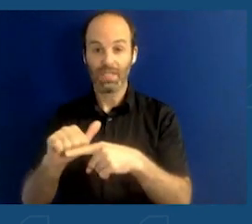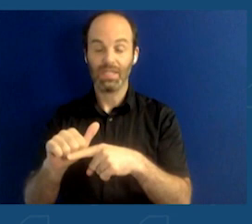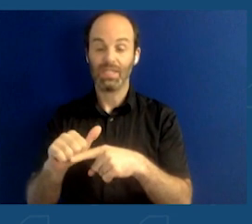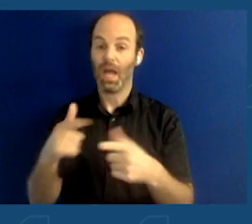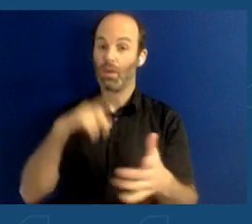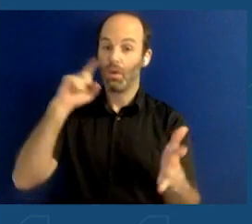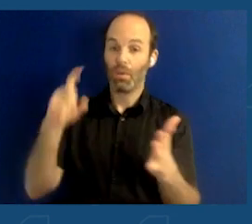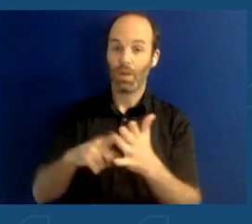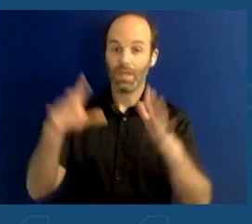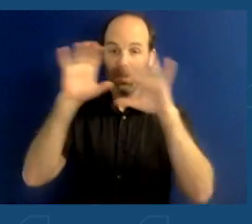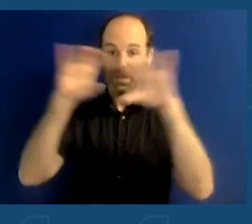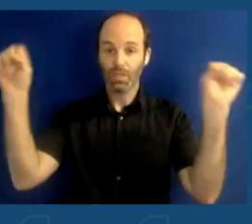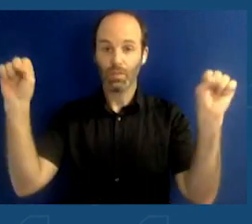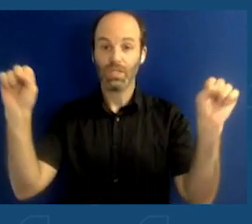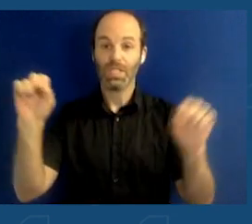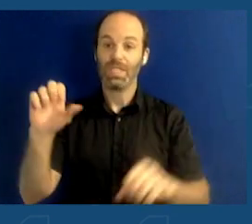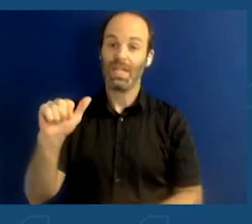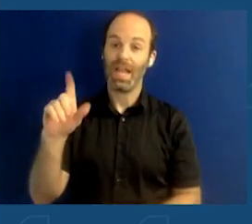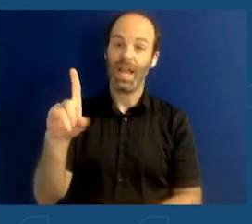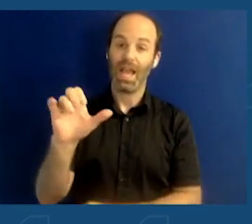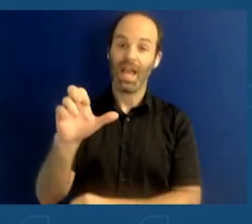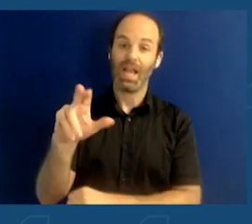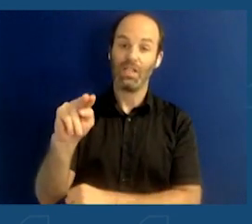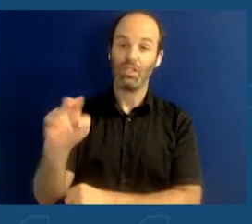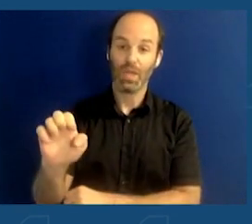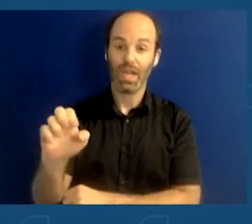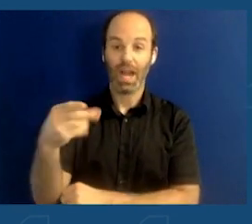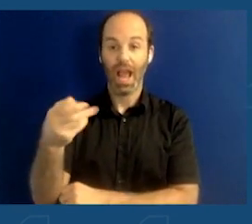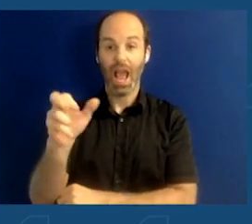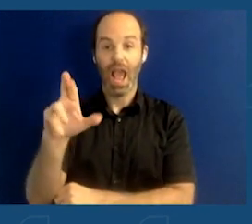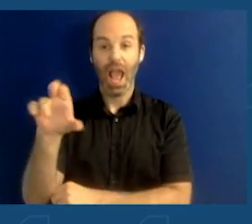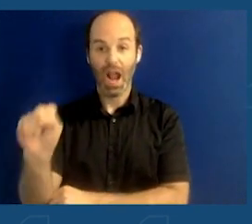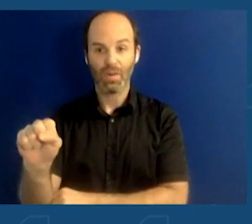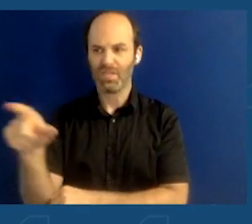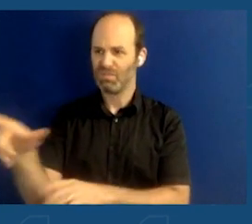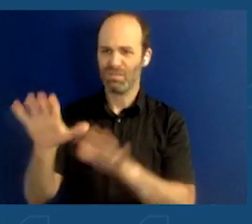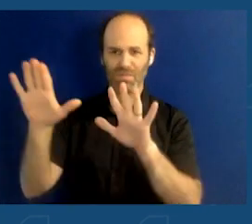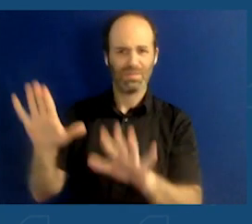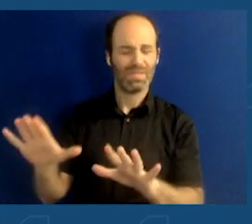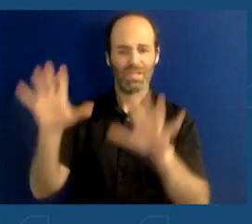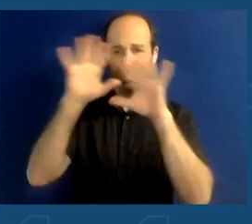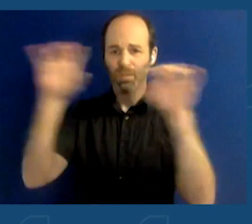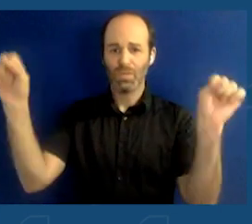Adrienne Harris. Give her a round of applause. She's doing a great job. Superintendent of Financial Services.